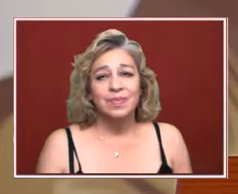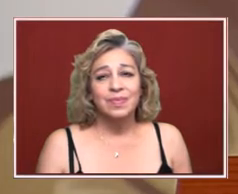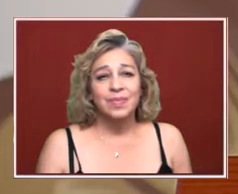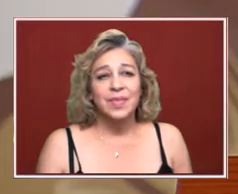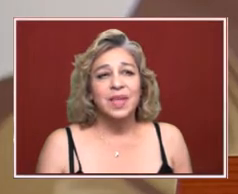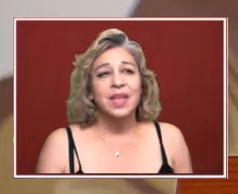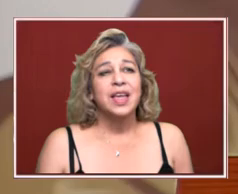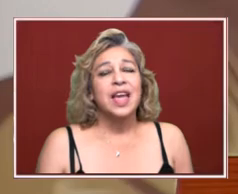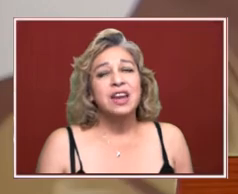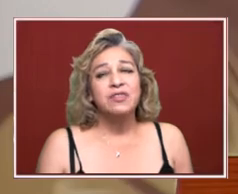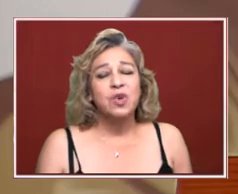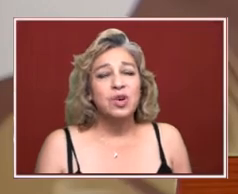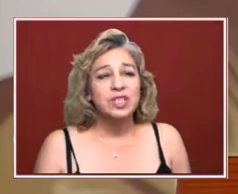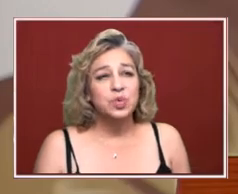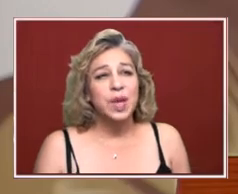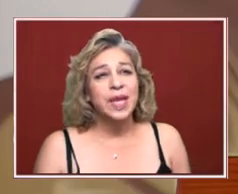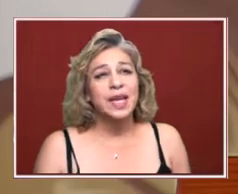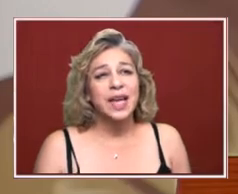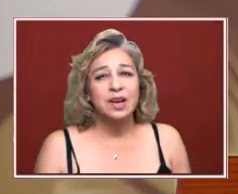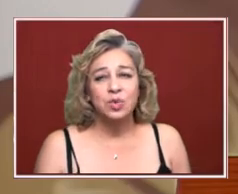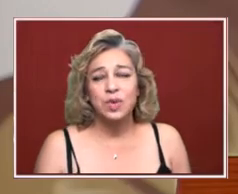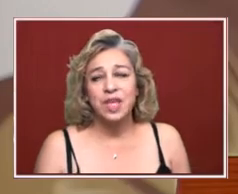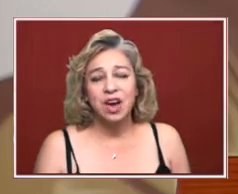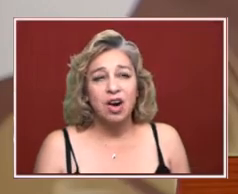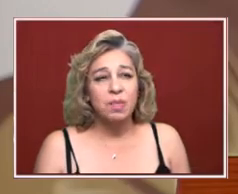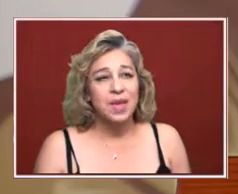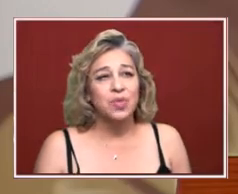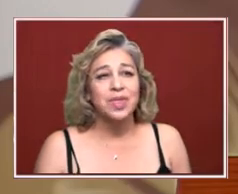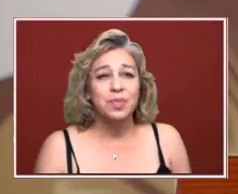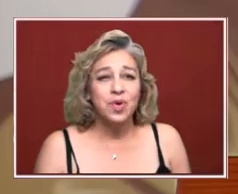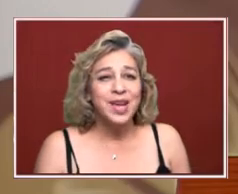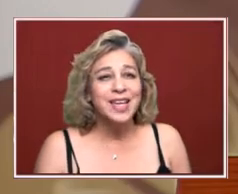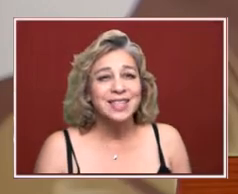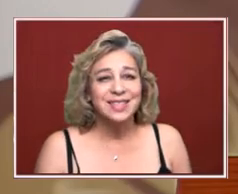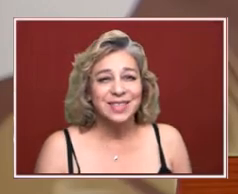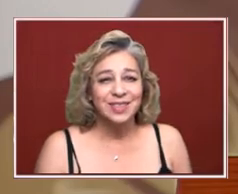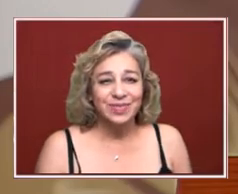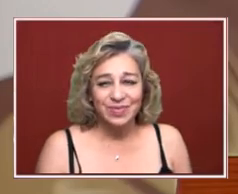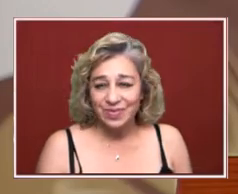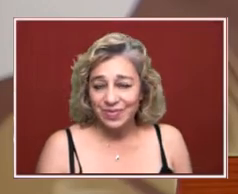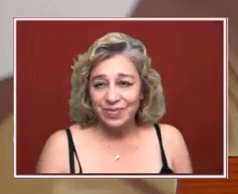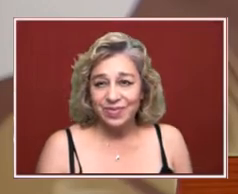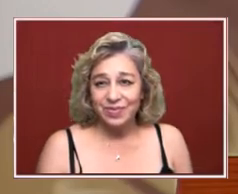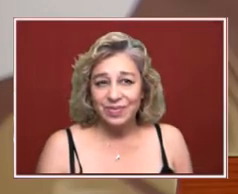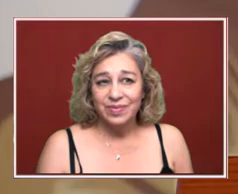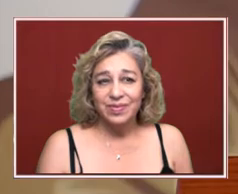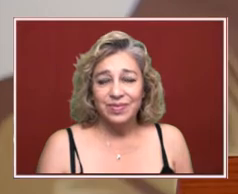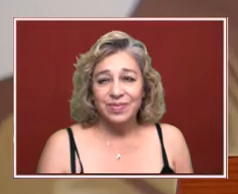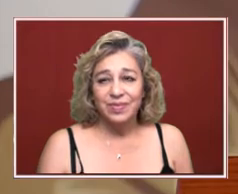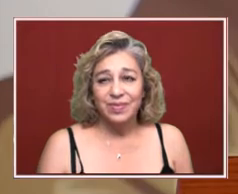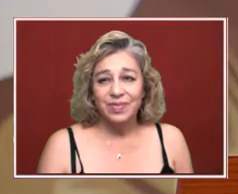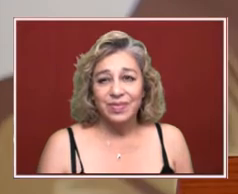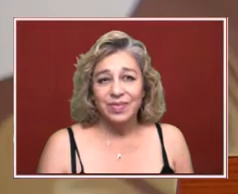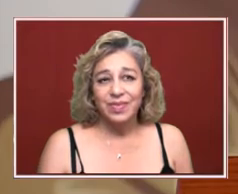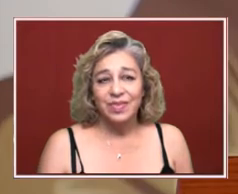marina. And of course, we can count with the army, with the marines.